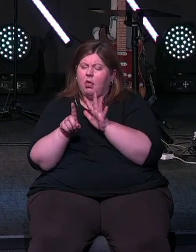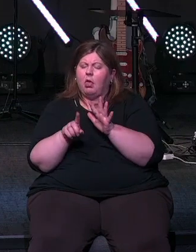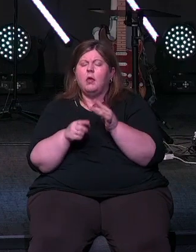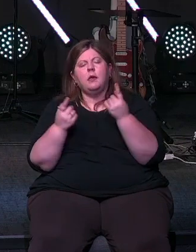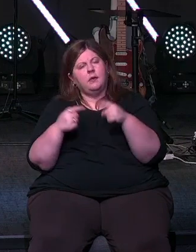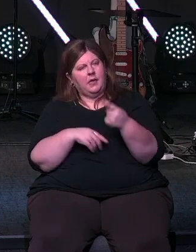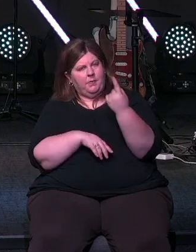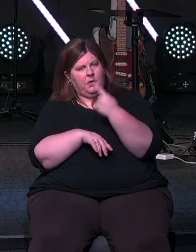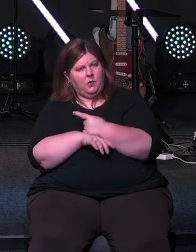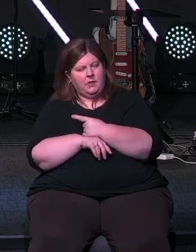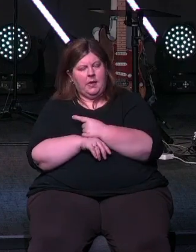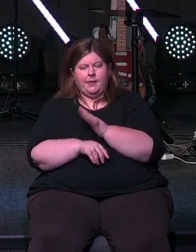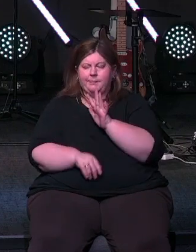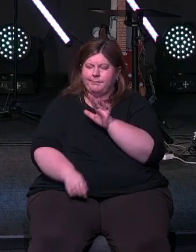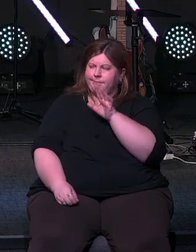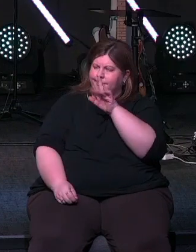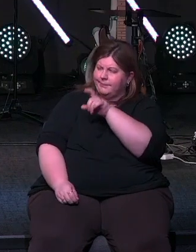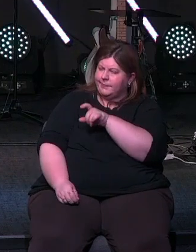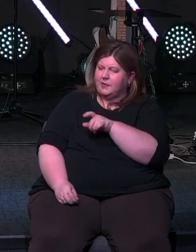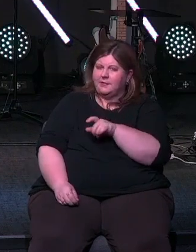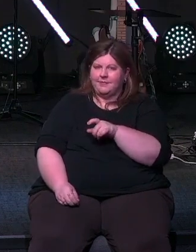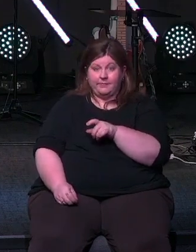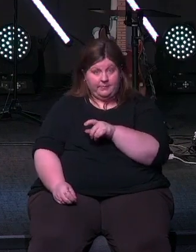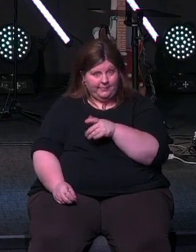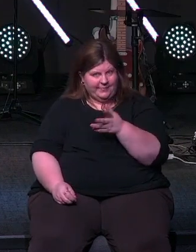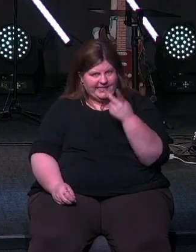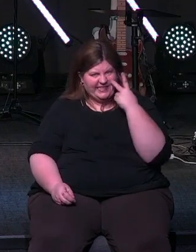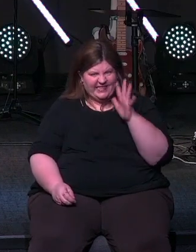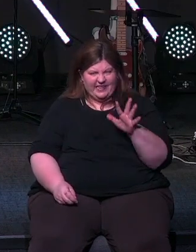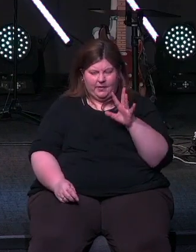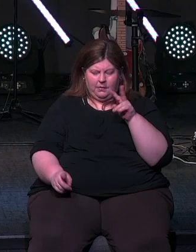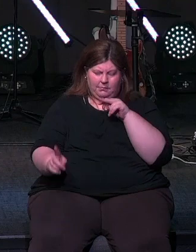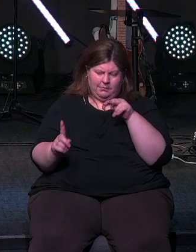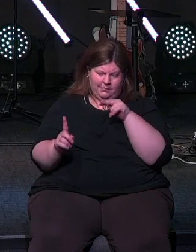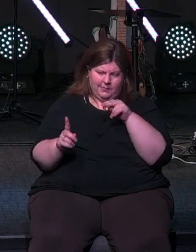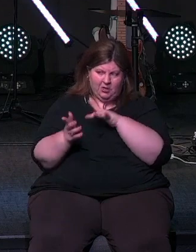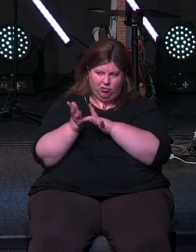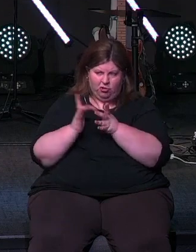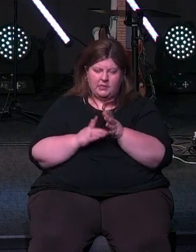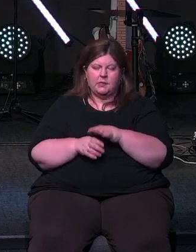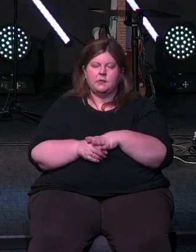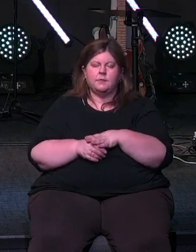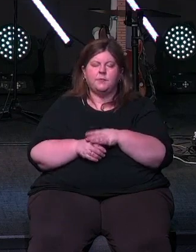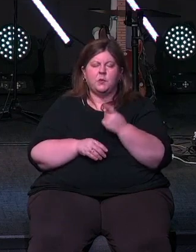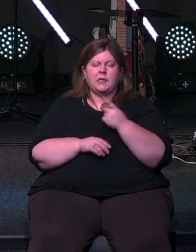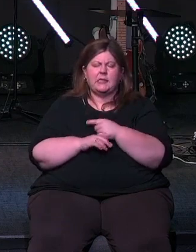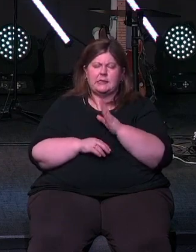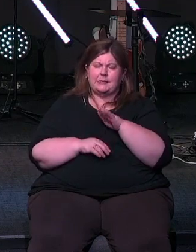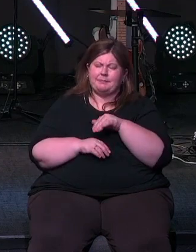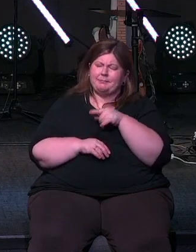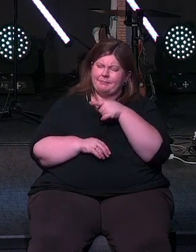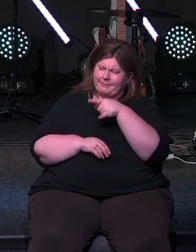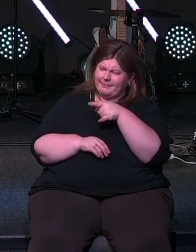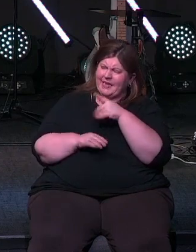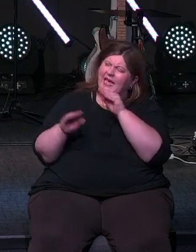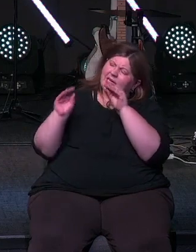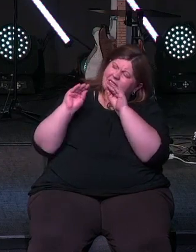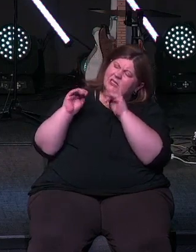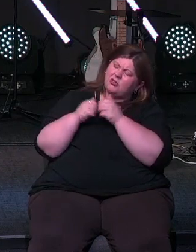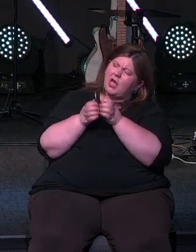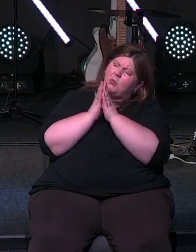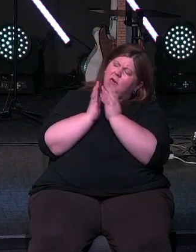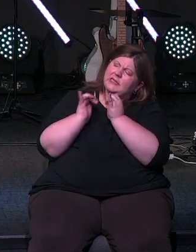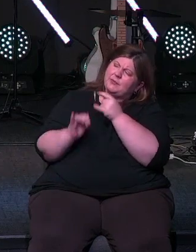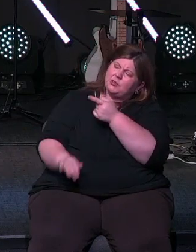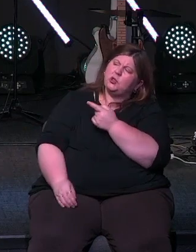day, and it tells you what they saw, kind of their perception of Jesus. One day they said, "Jesus, will you teach us how to pray like you